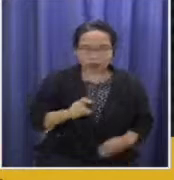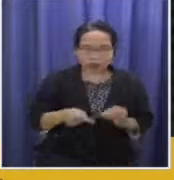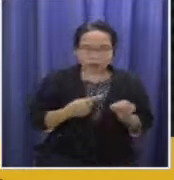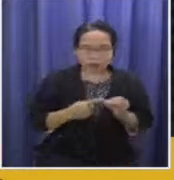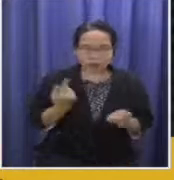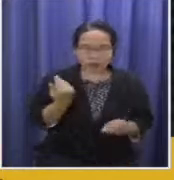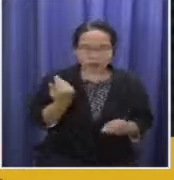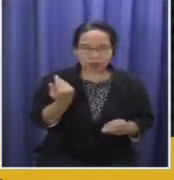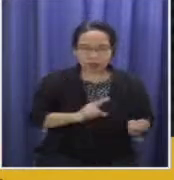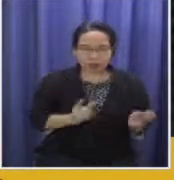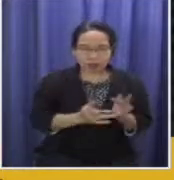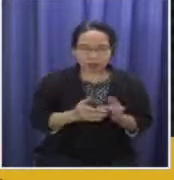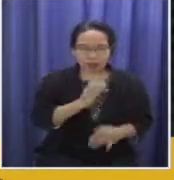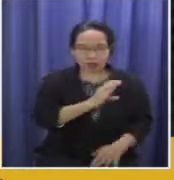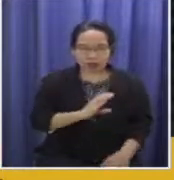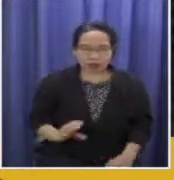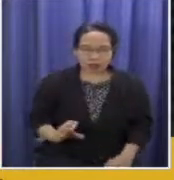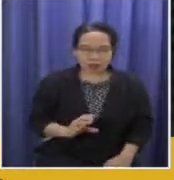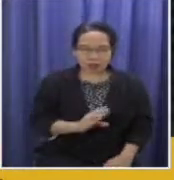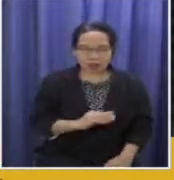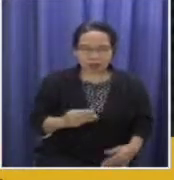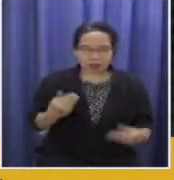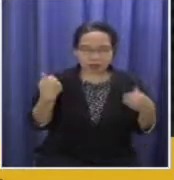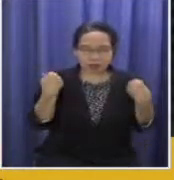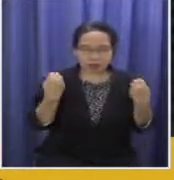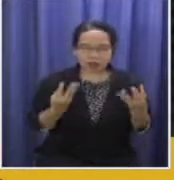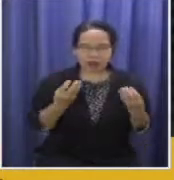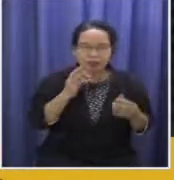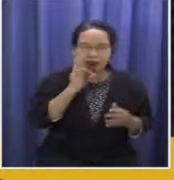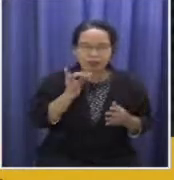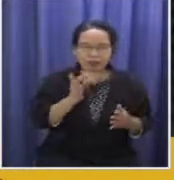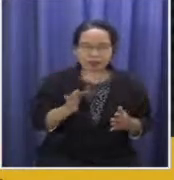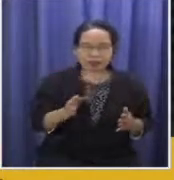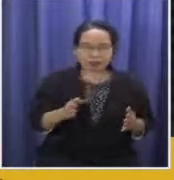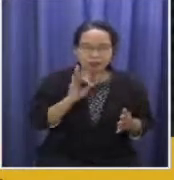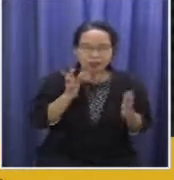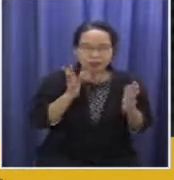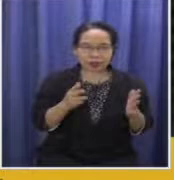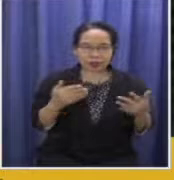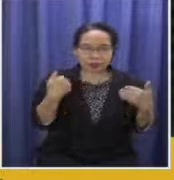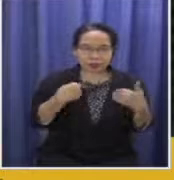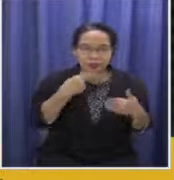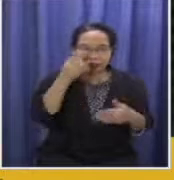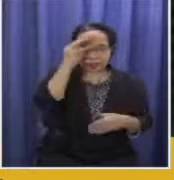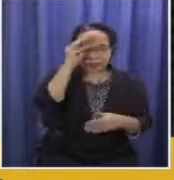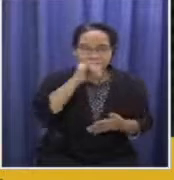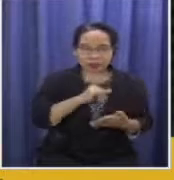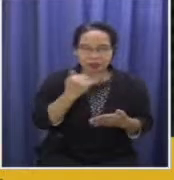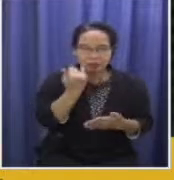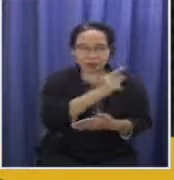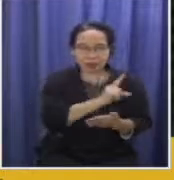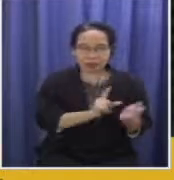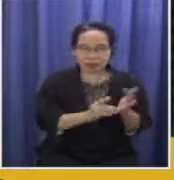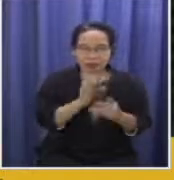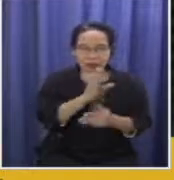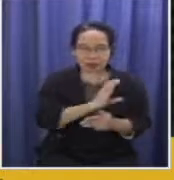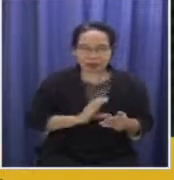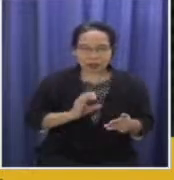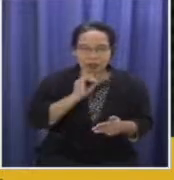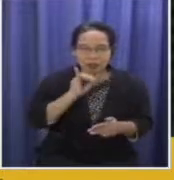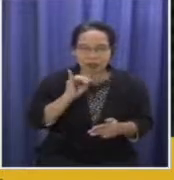our Lord Jesus Christ. And there have been many preachers or pastors, they have been telling him that our Lord Jesus Christ